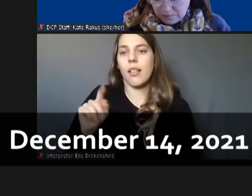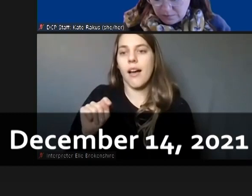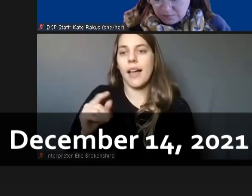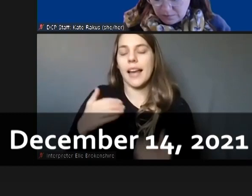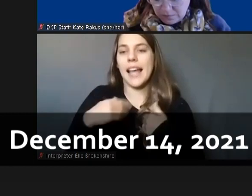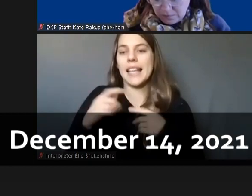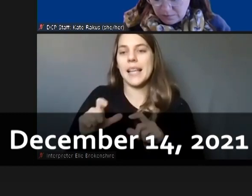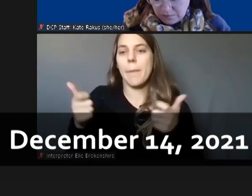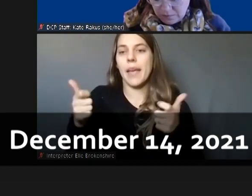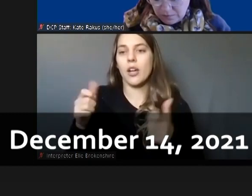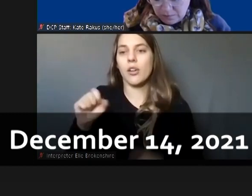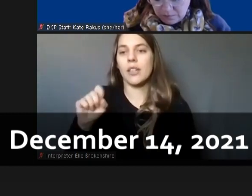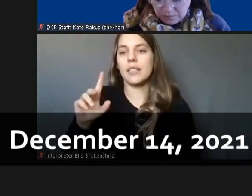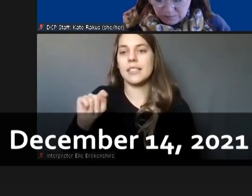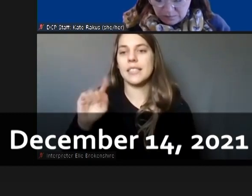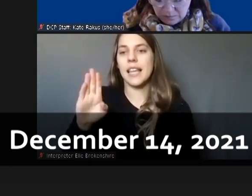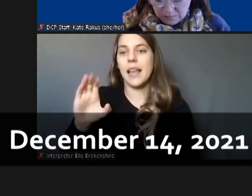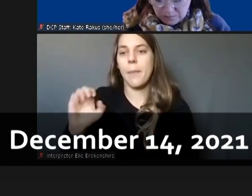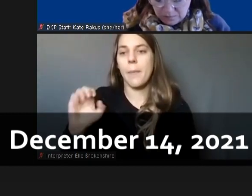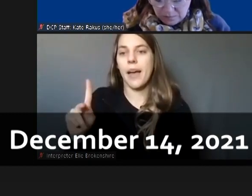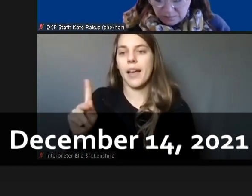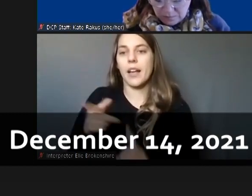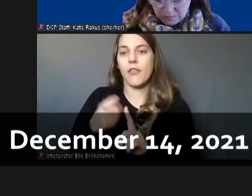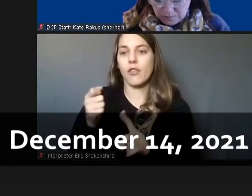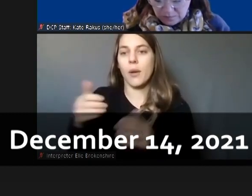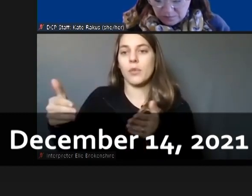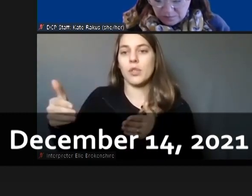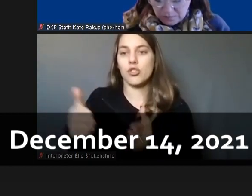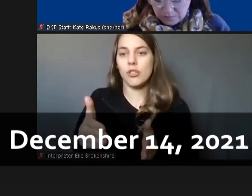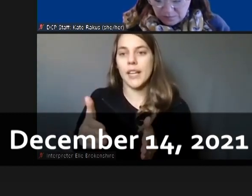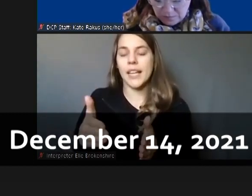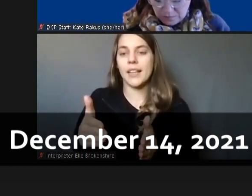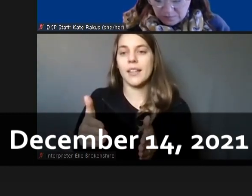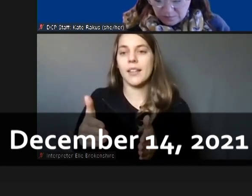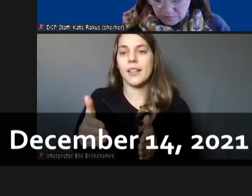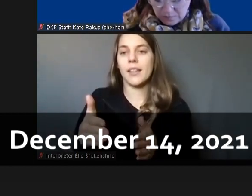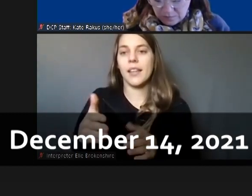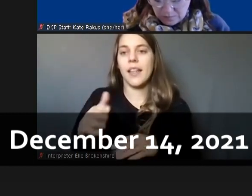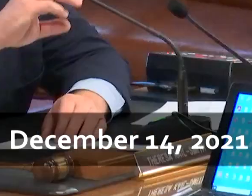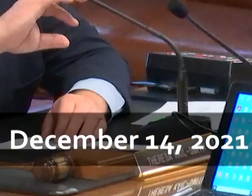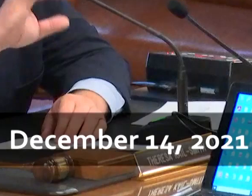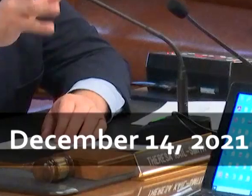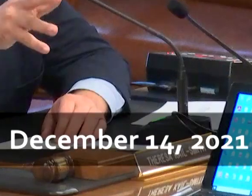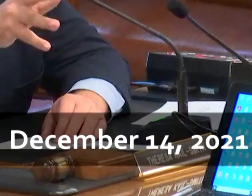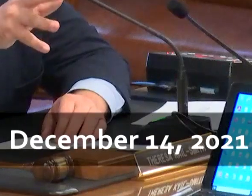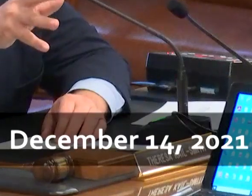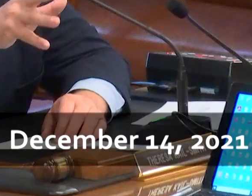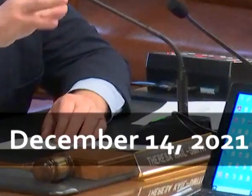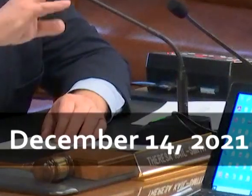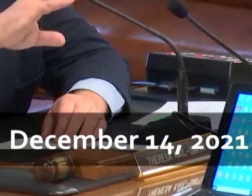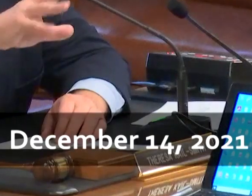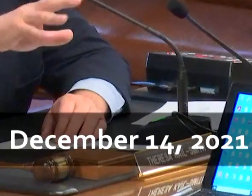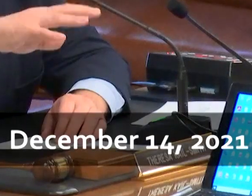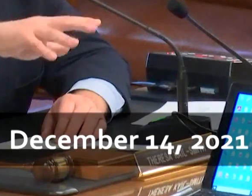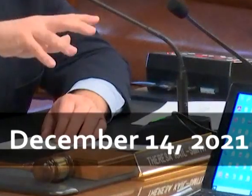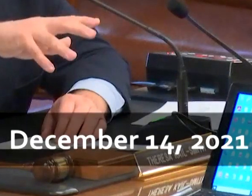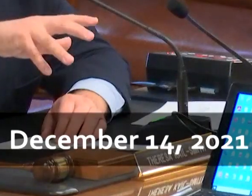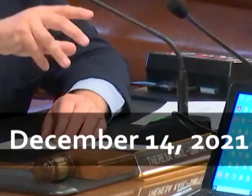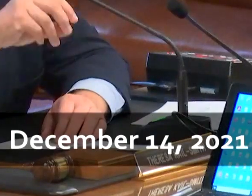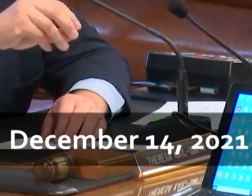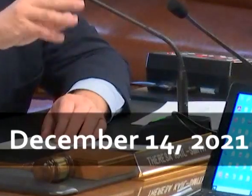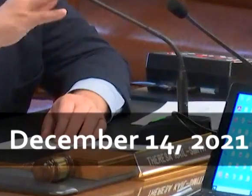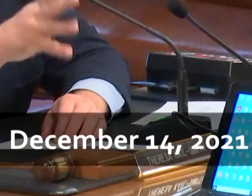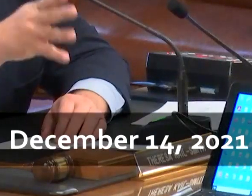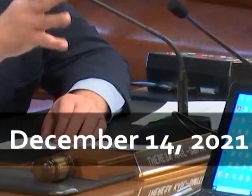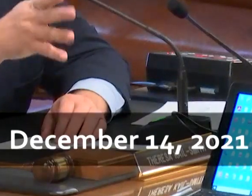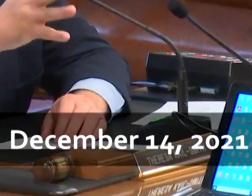setback from the street than it does on the interior side. I forgot to ask on the fence one. So you don't have to get a variance or any sort of